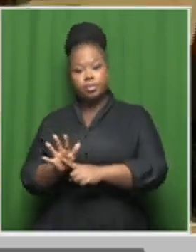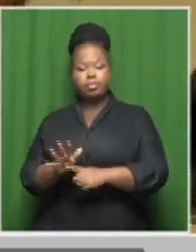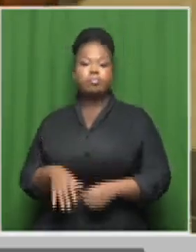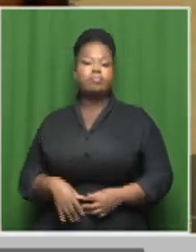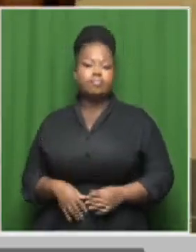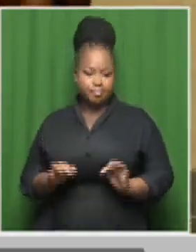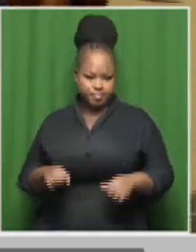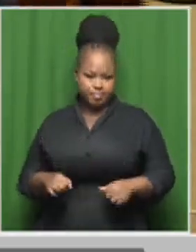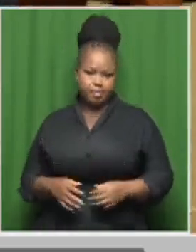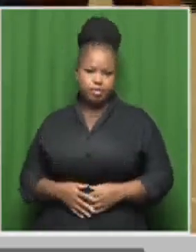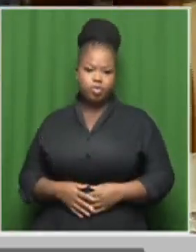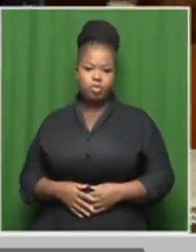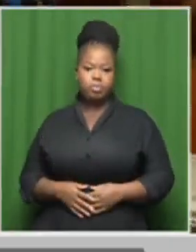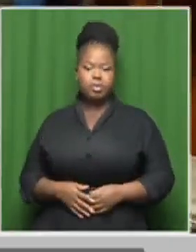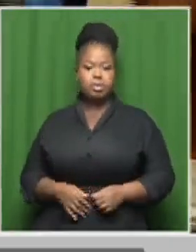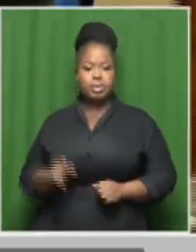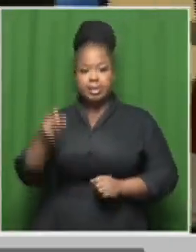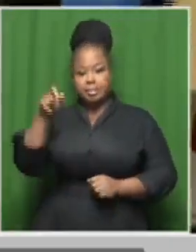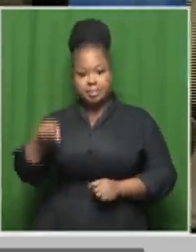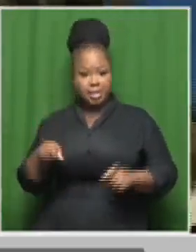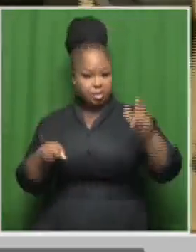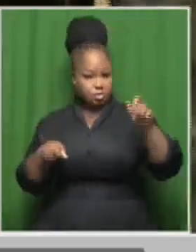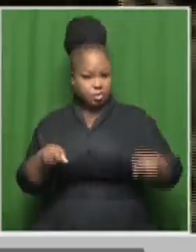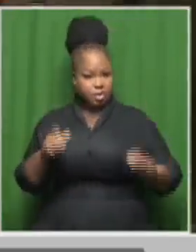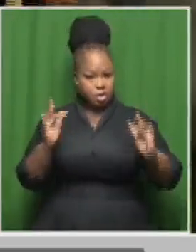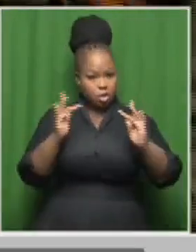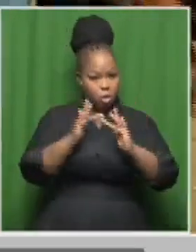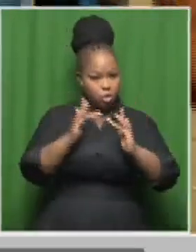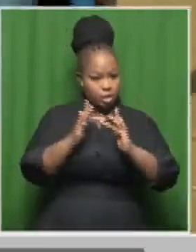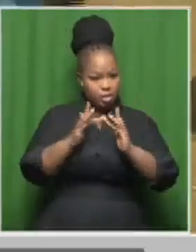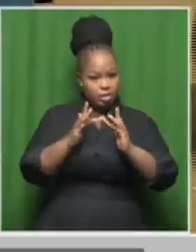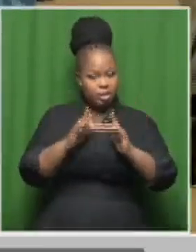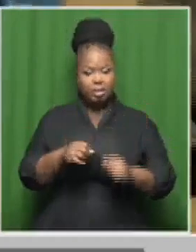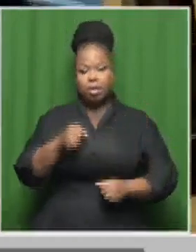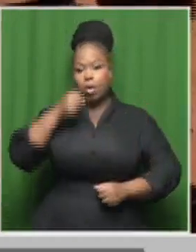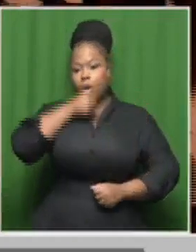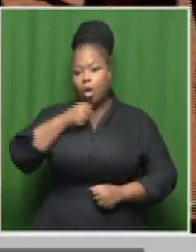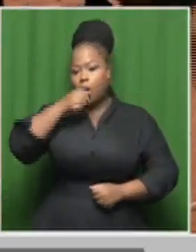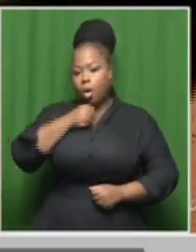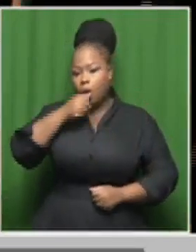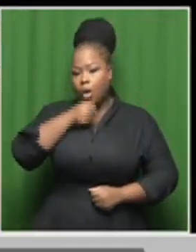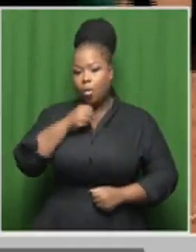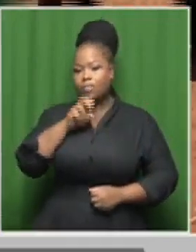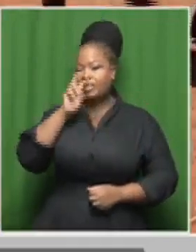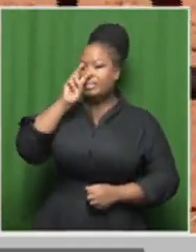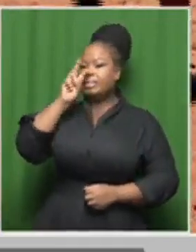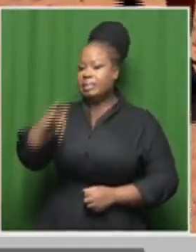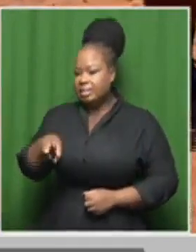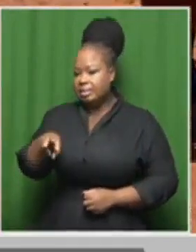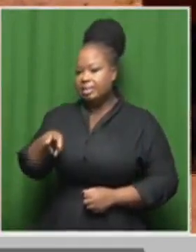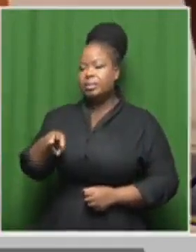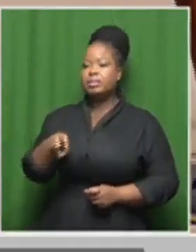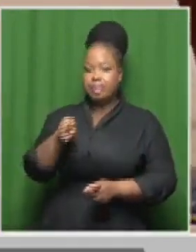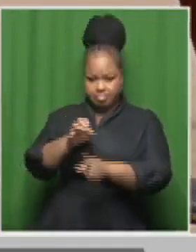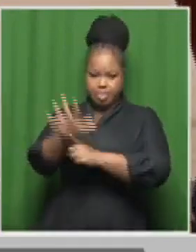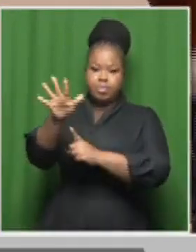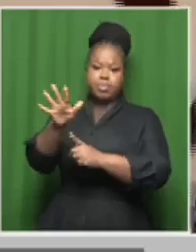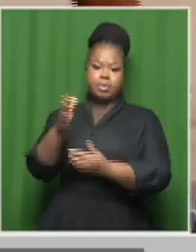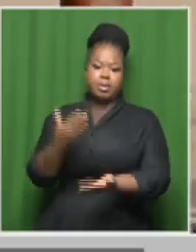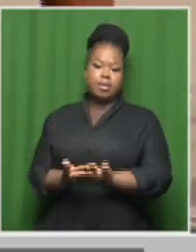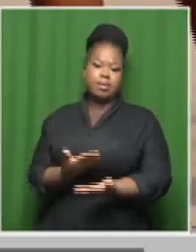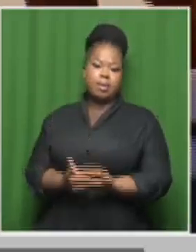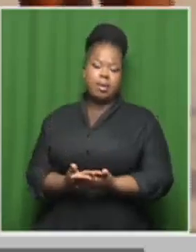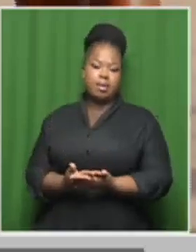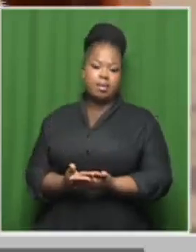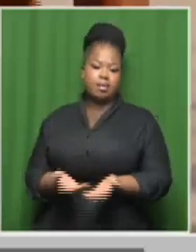infectious, so direct person-to-person contact, if someone coughs or sneezes, and then those viral